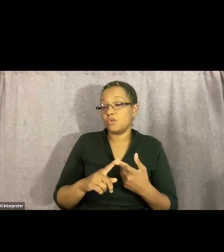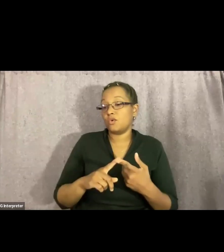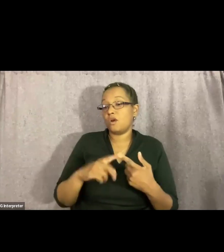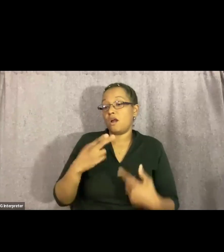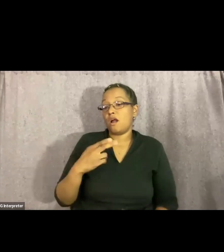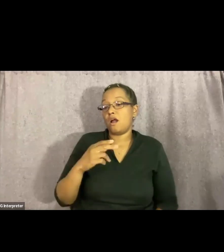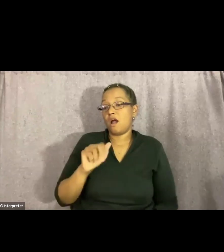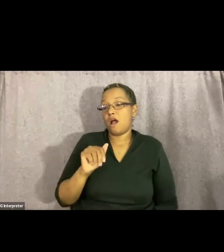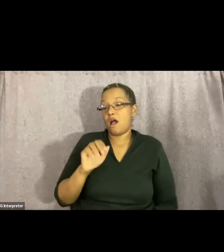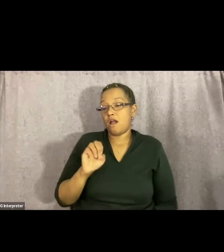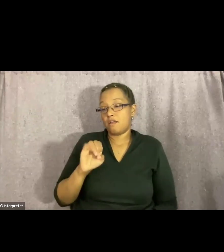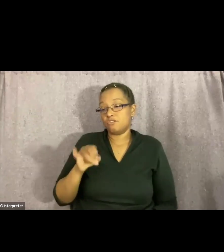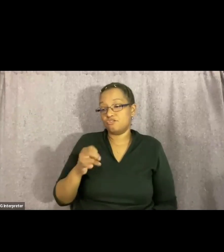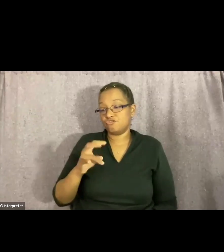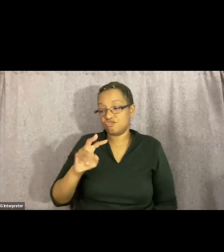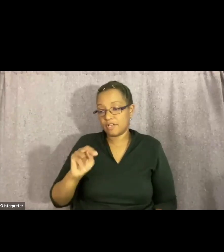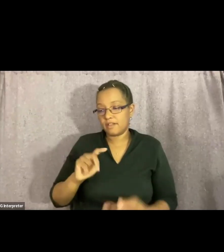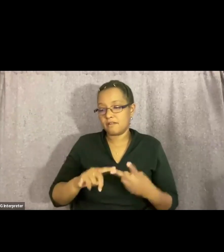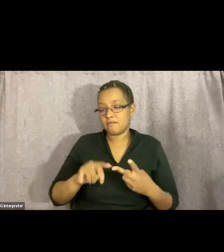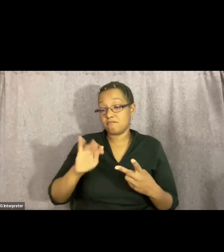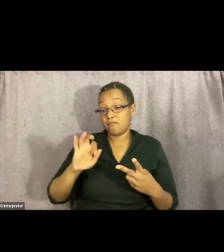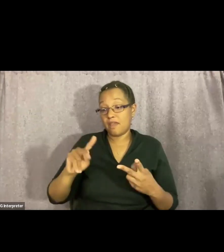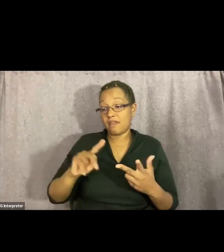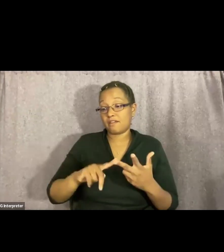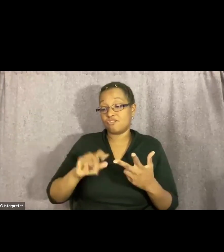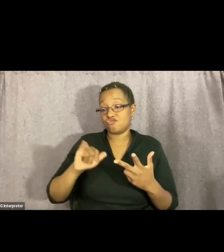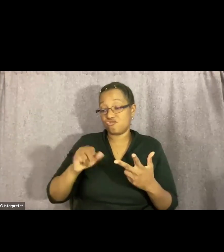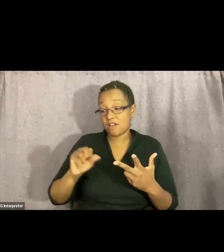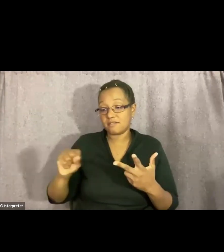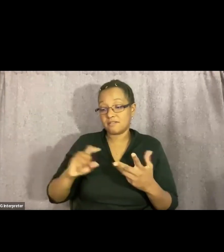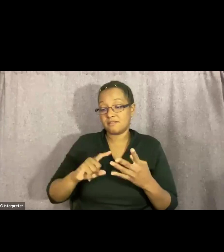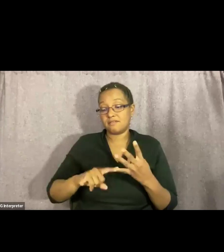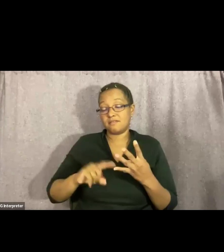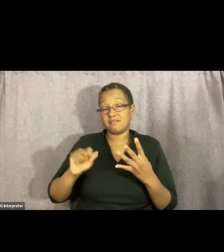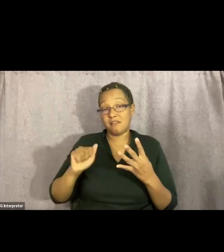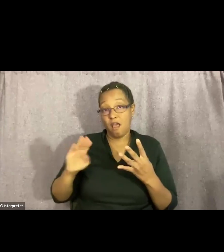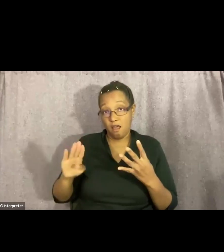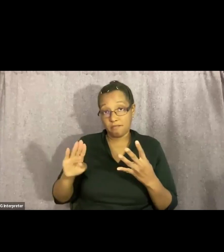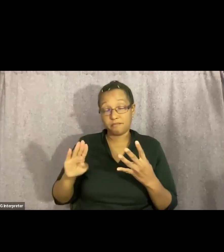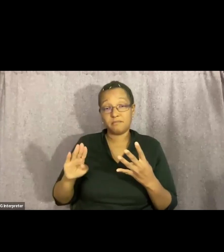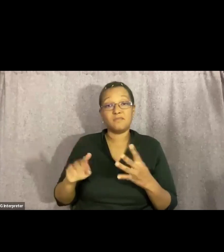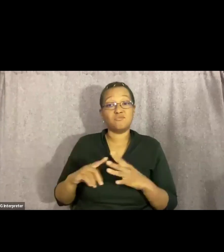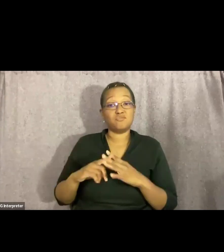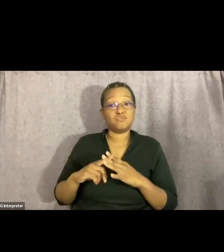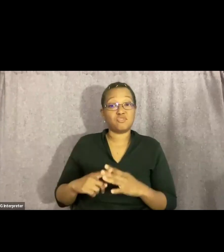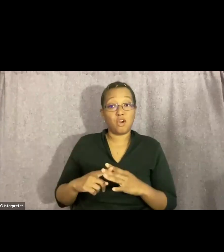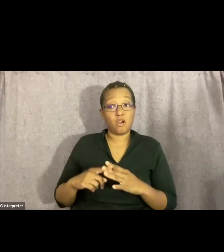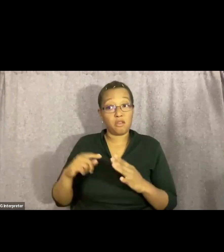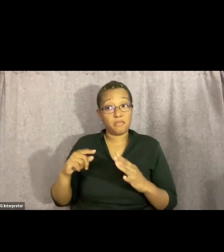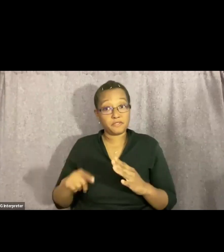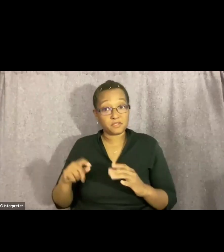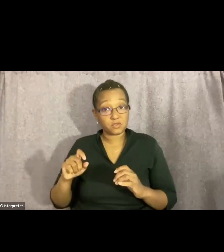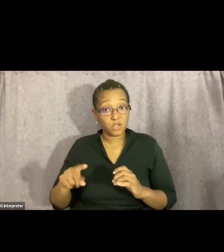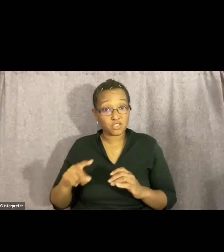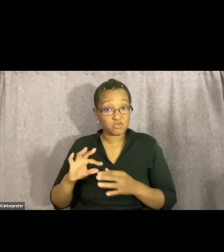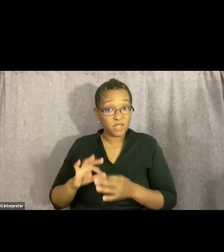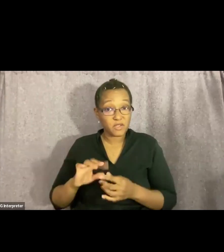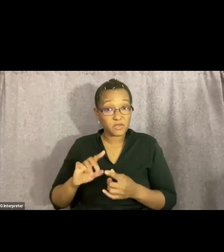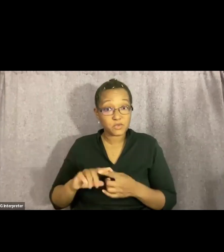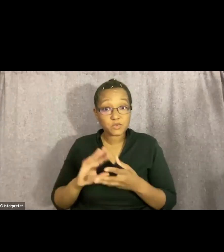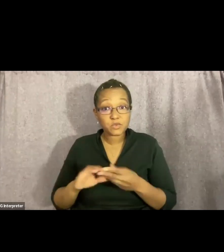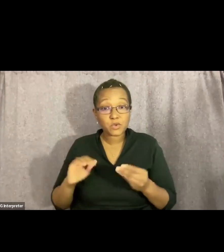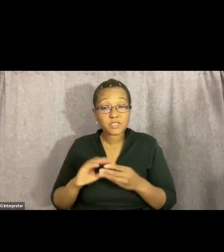Thank you, Mick. That was such a treat to get to see that preview and preview of your work,